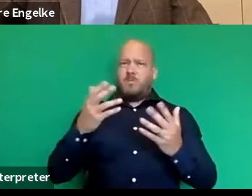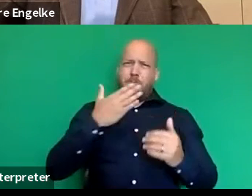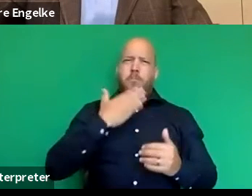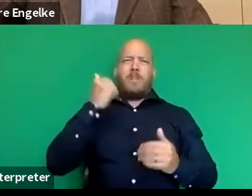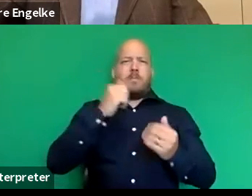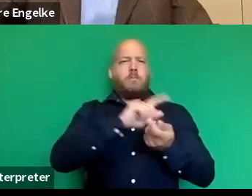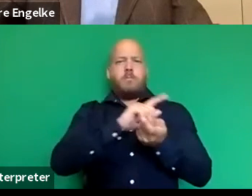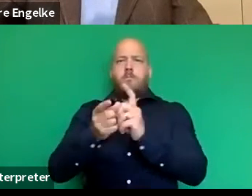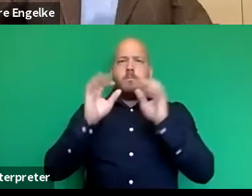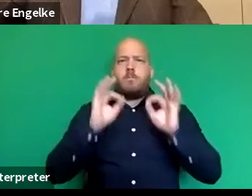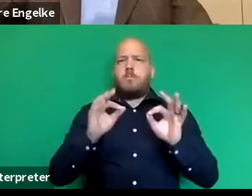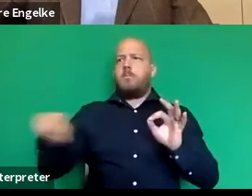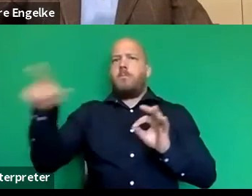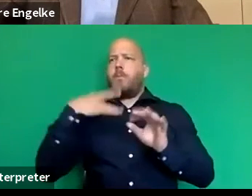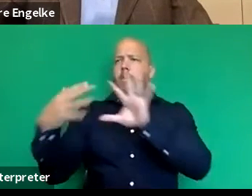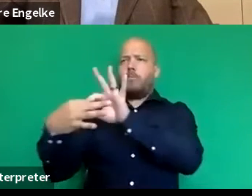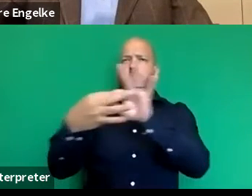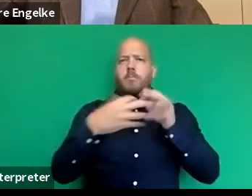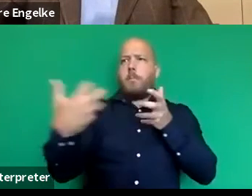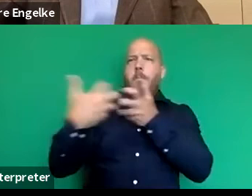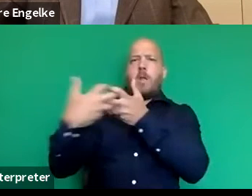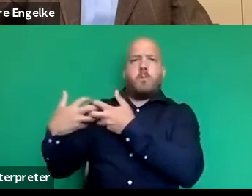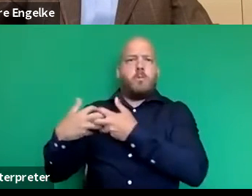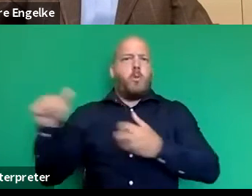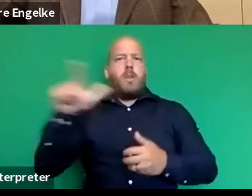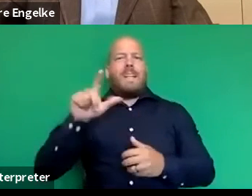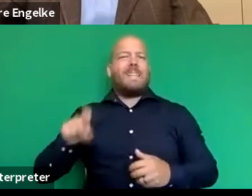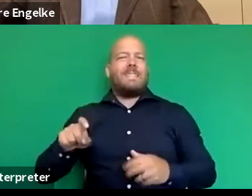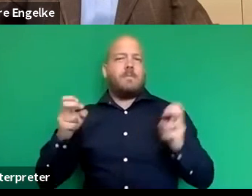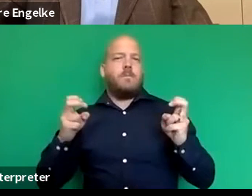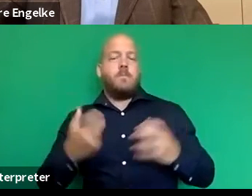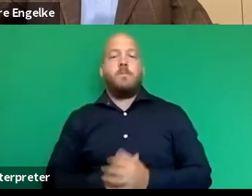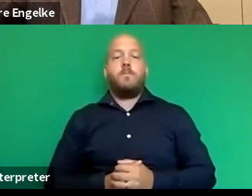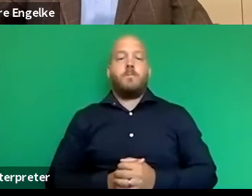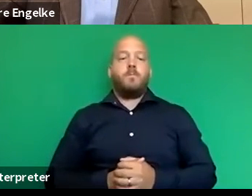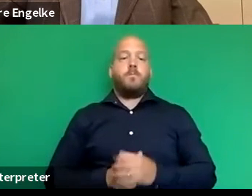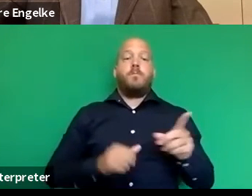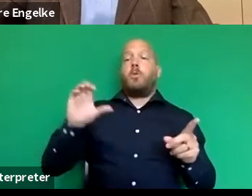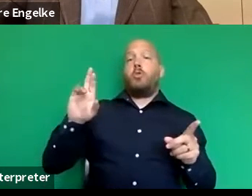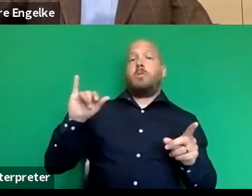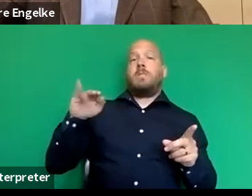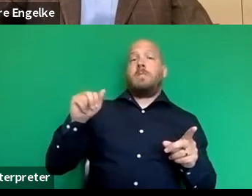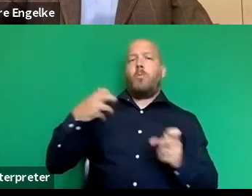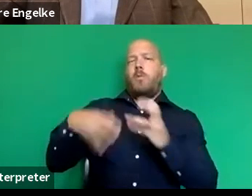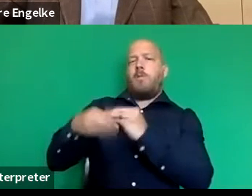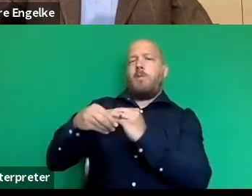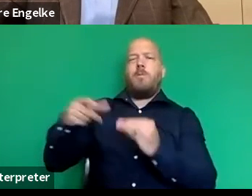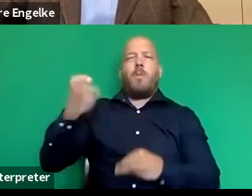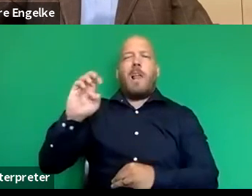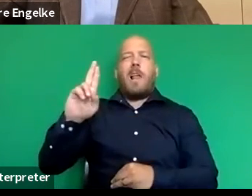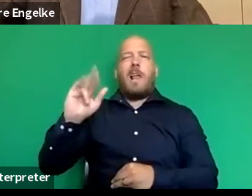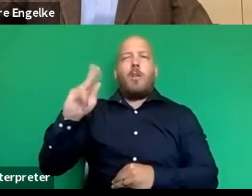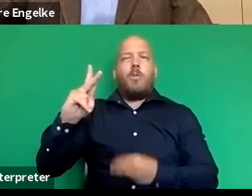And to echo what Erik is saying about listening to users, I fully agree with him. I